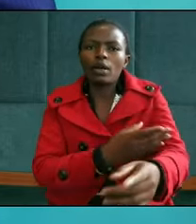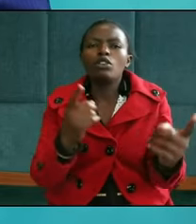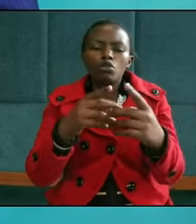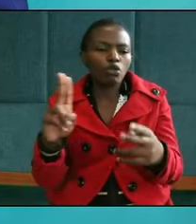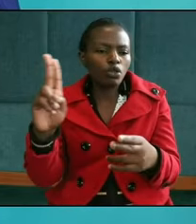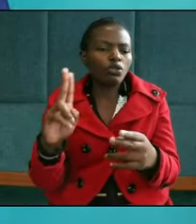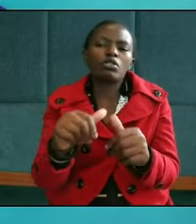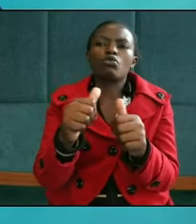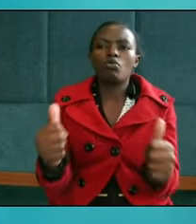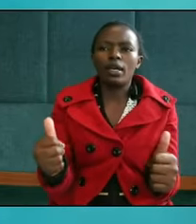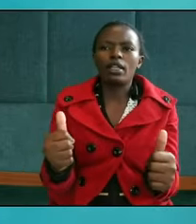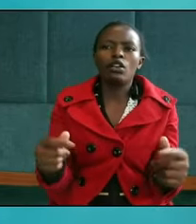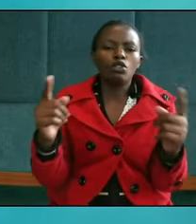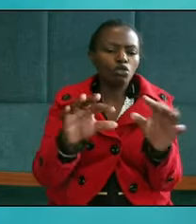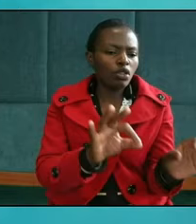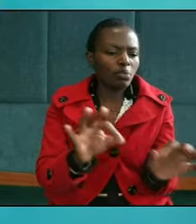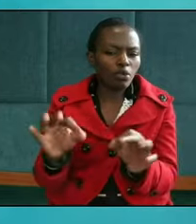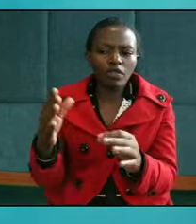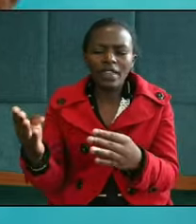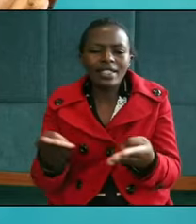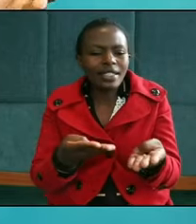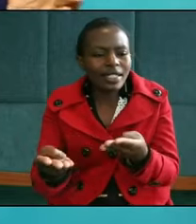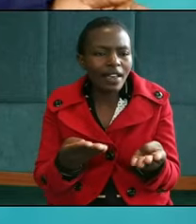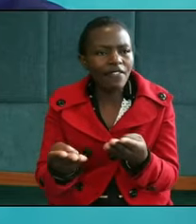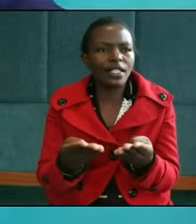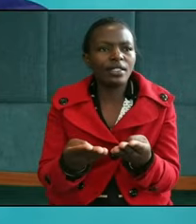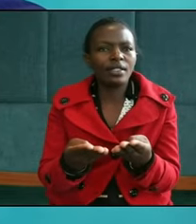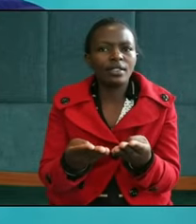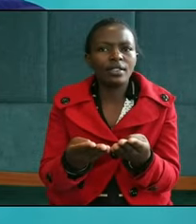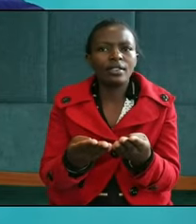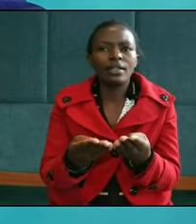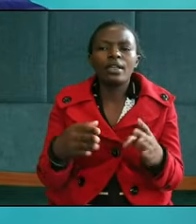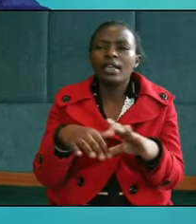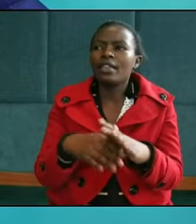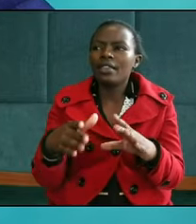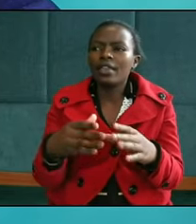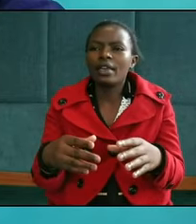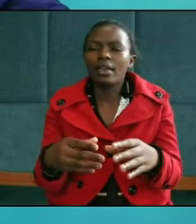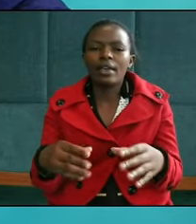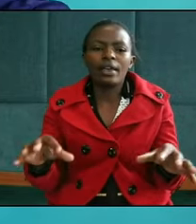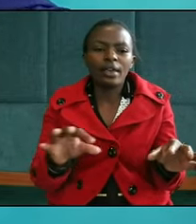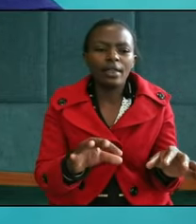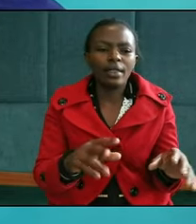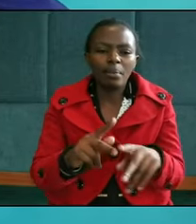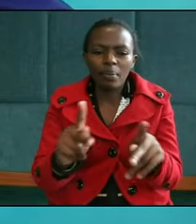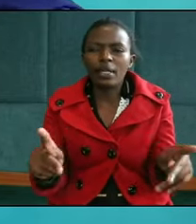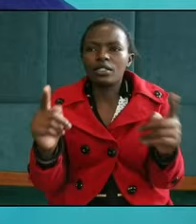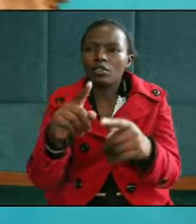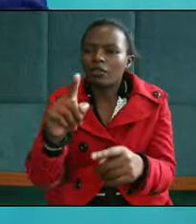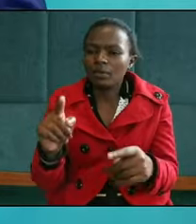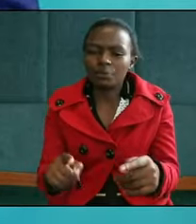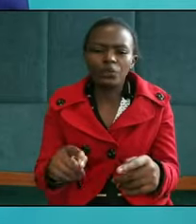Daily they are improving the opportunities for service that lie within their reach. Daily they are witnessing for the